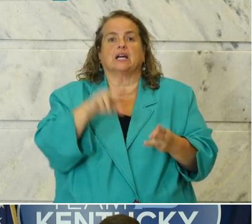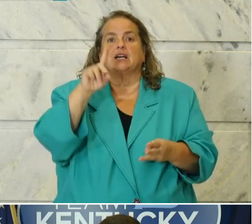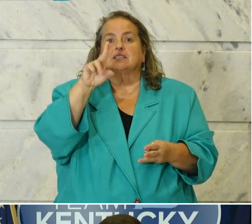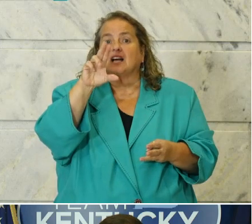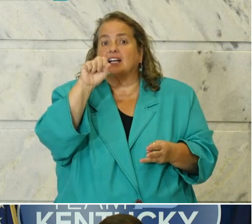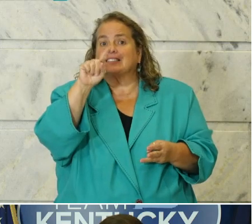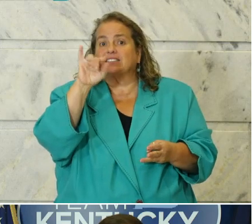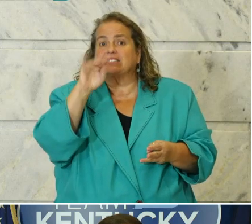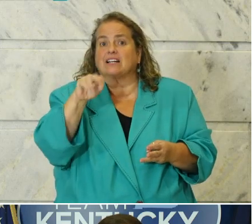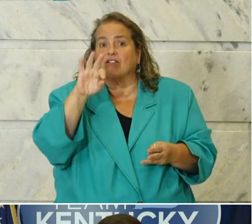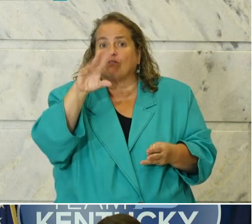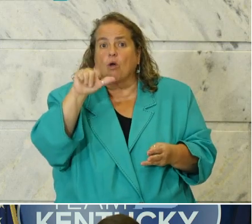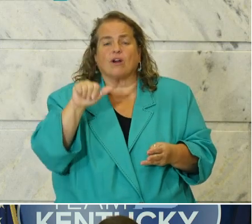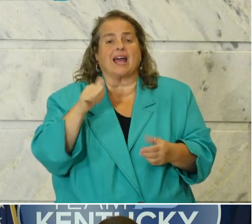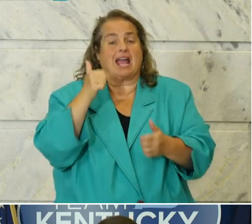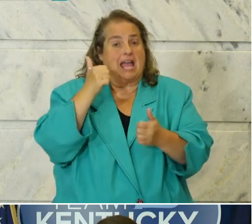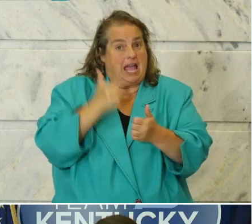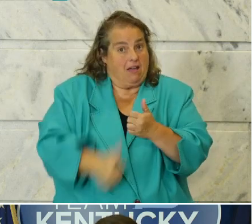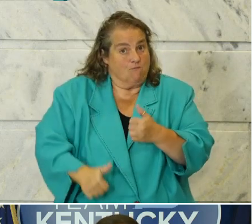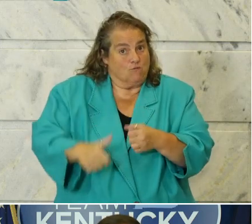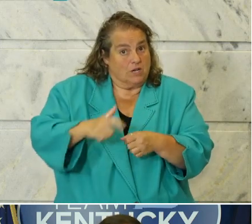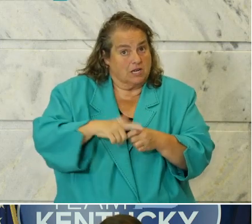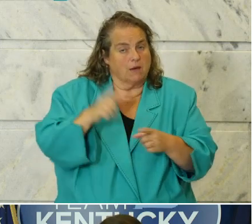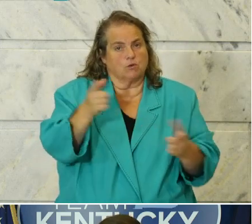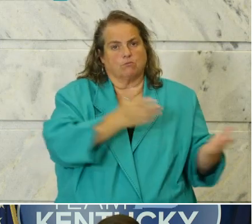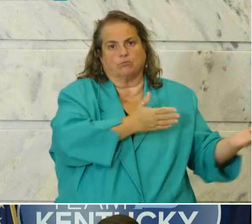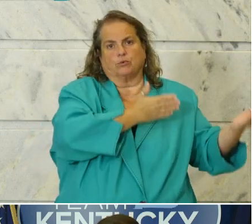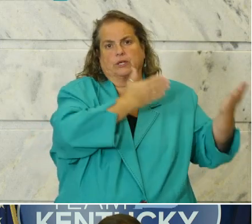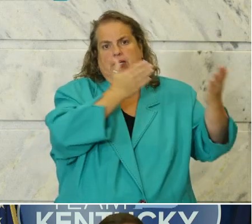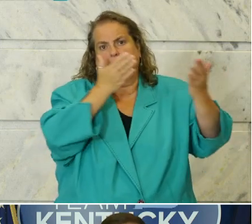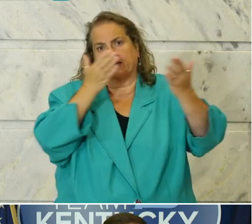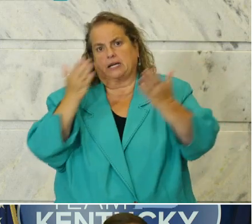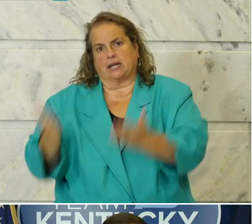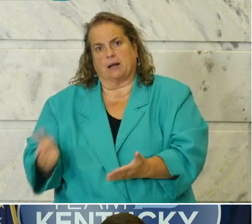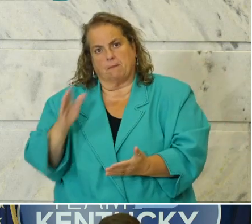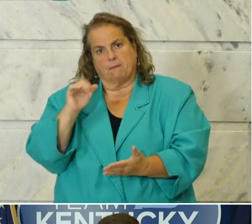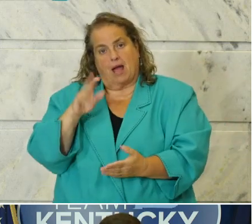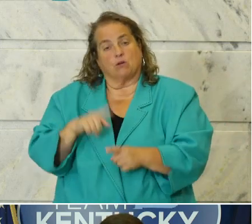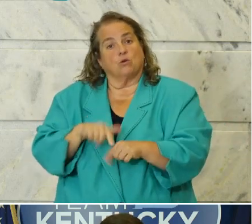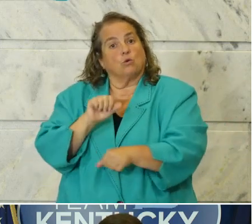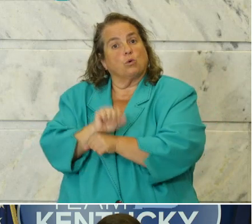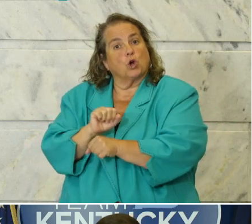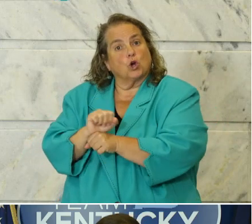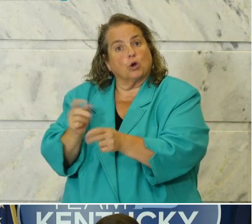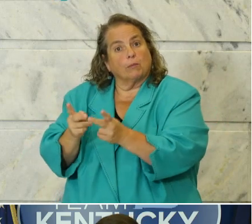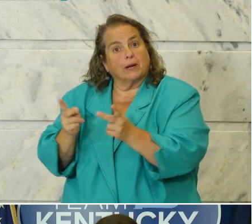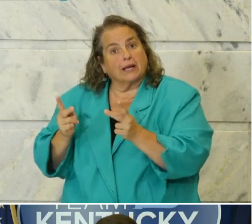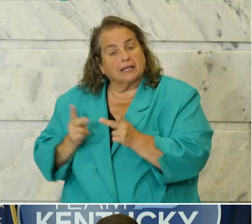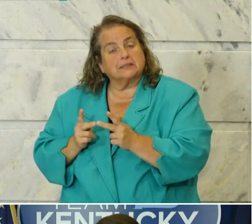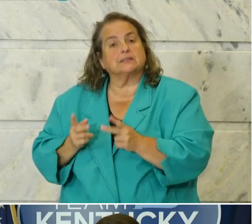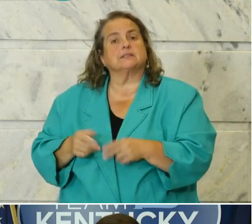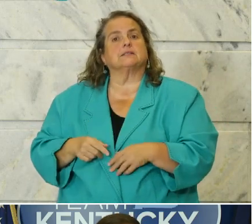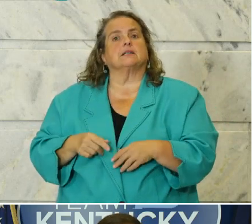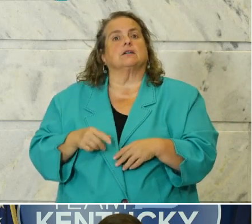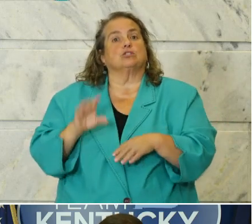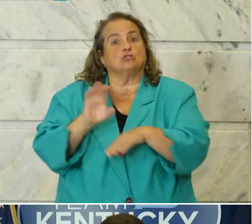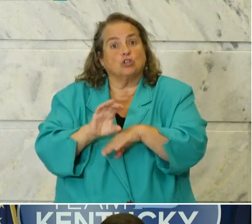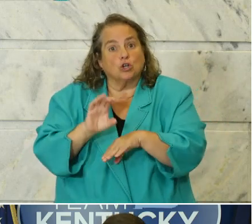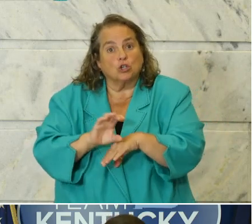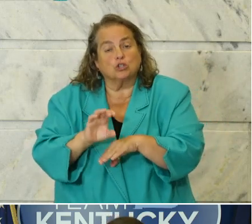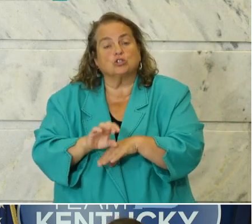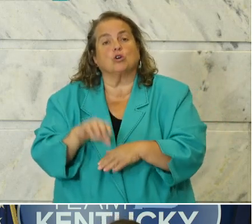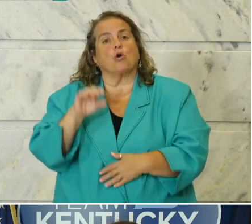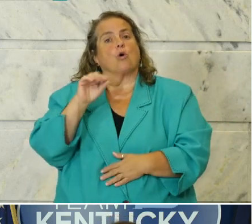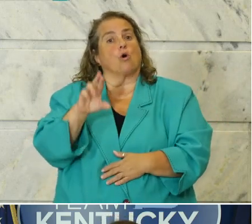Every time that happens, you can bring it back to your workplace, which is trying hard to keep it out, your church,